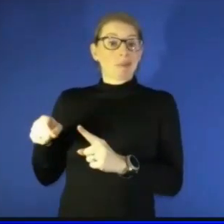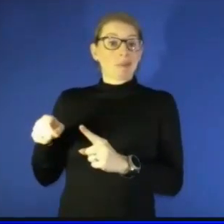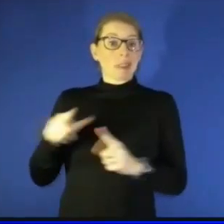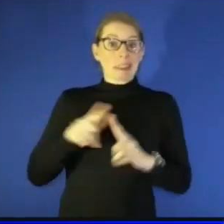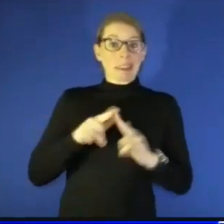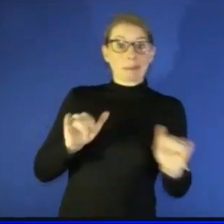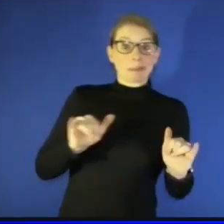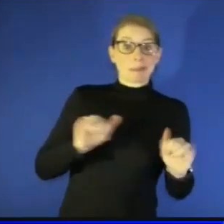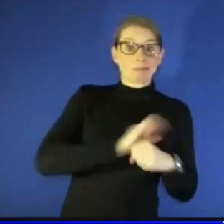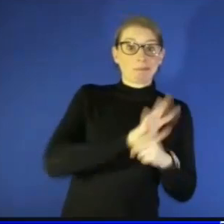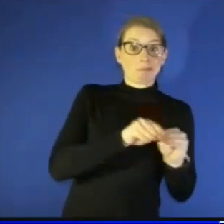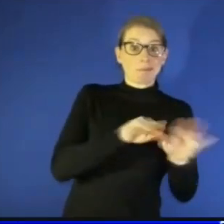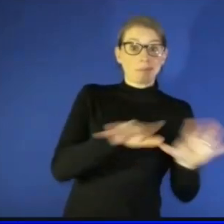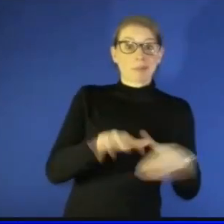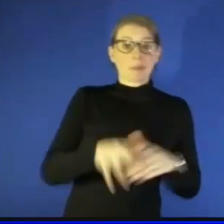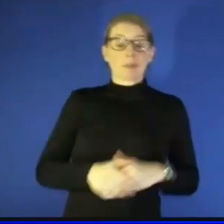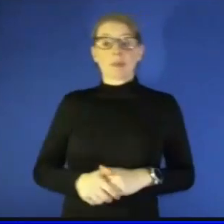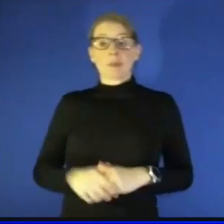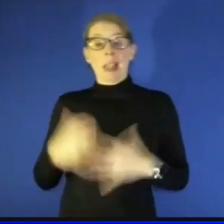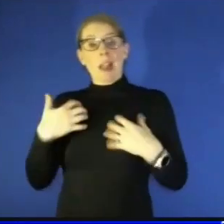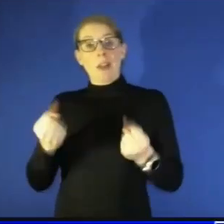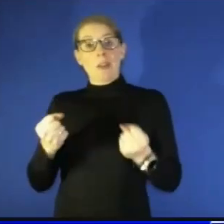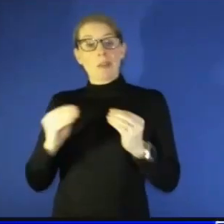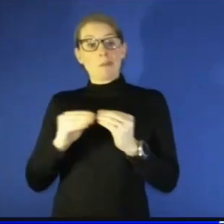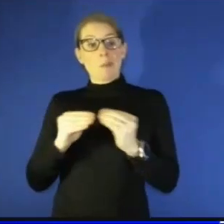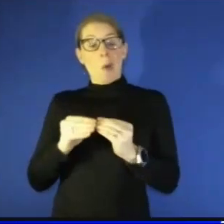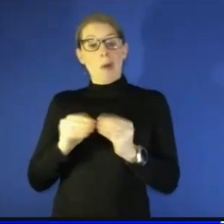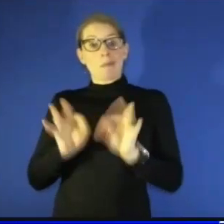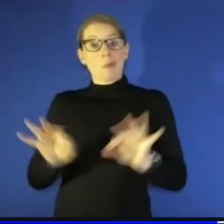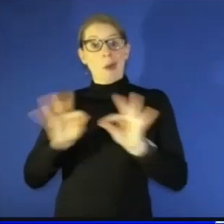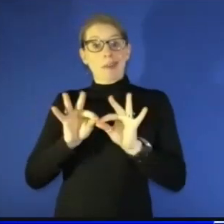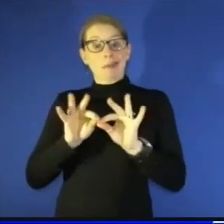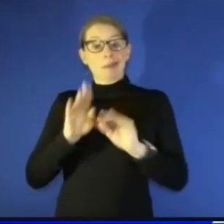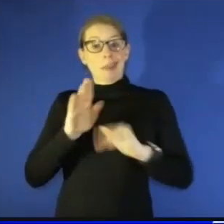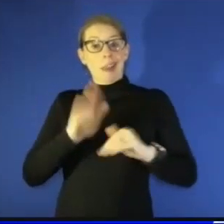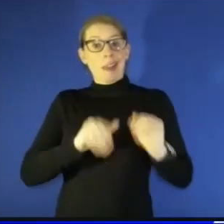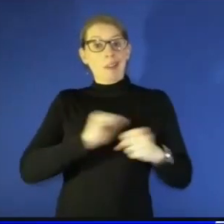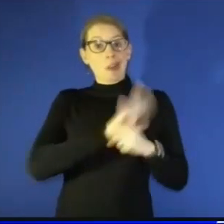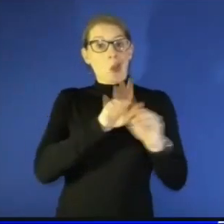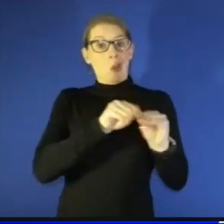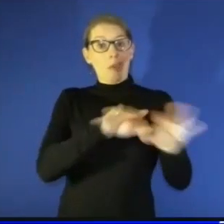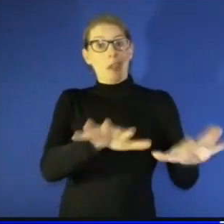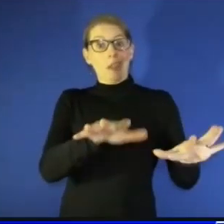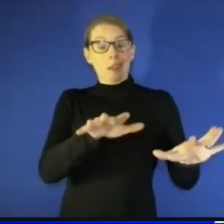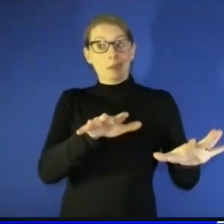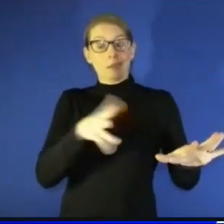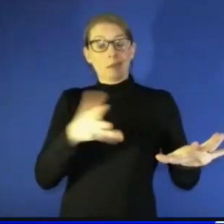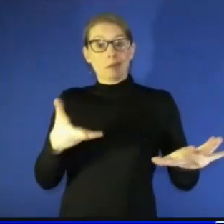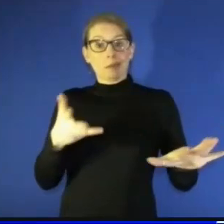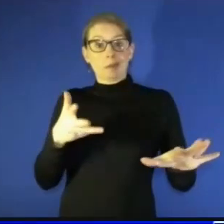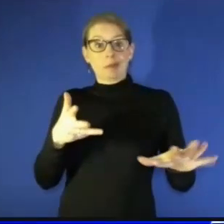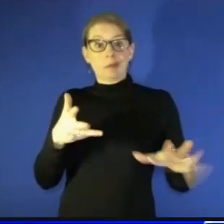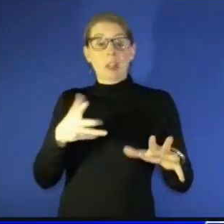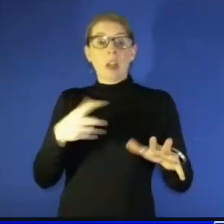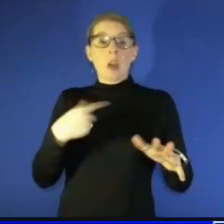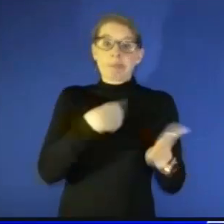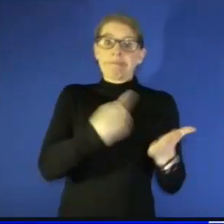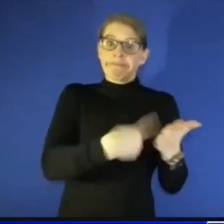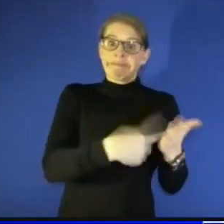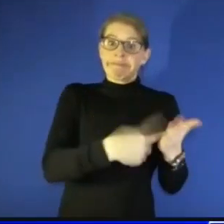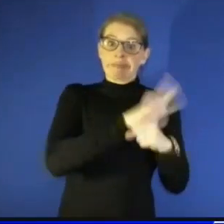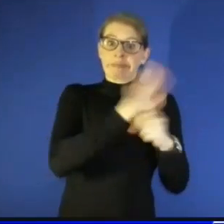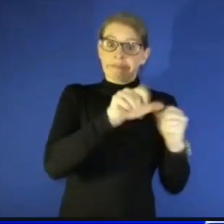is, much more than obviously COVID. We have given a lot of time to that, but we've always